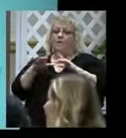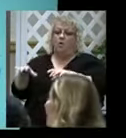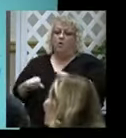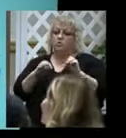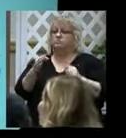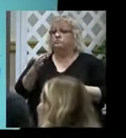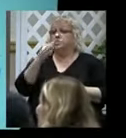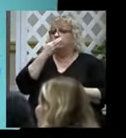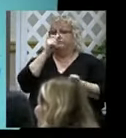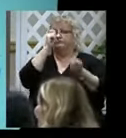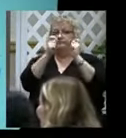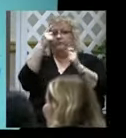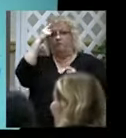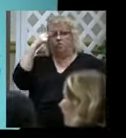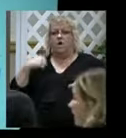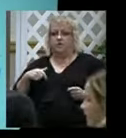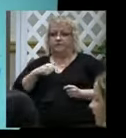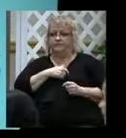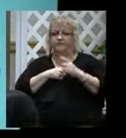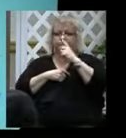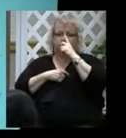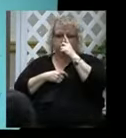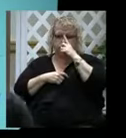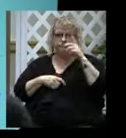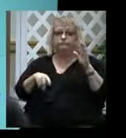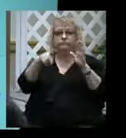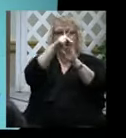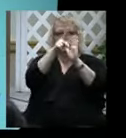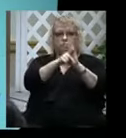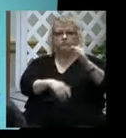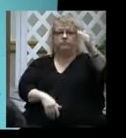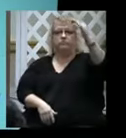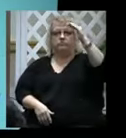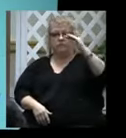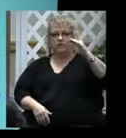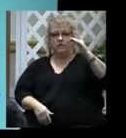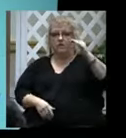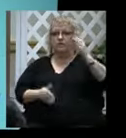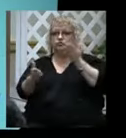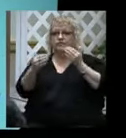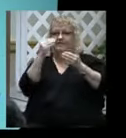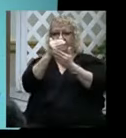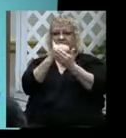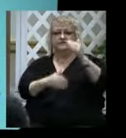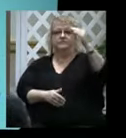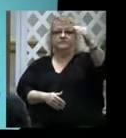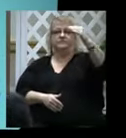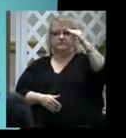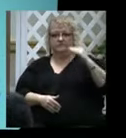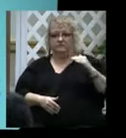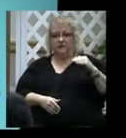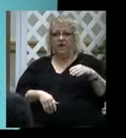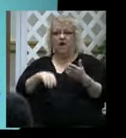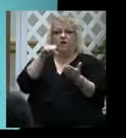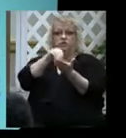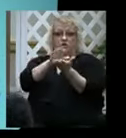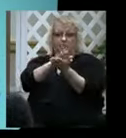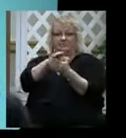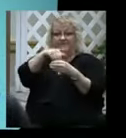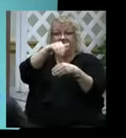this page for us. So it starts with the policy. It goes into a list of our services. It lists all these documents in